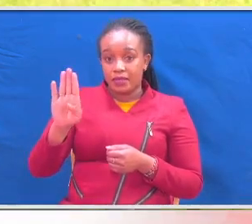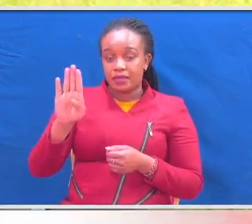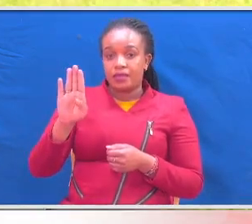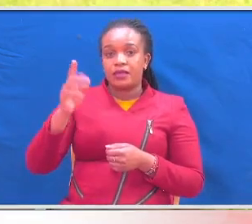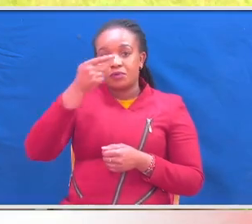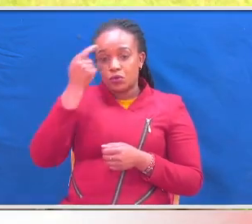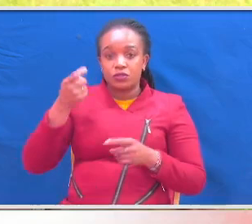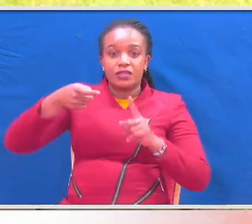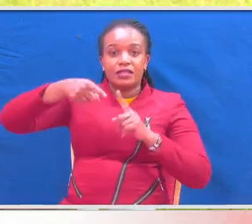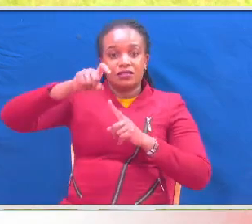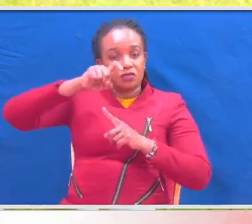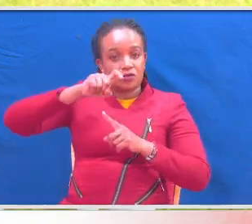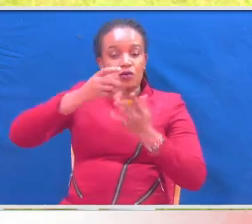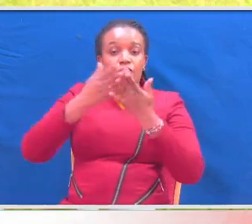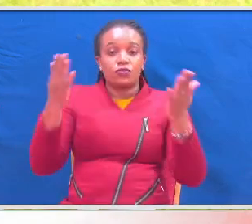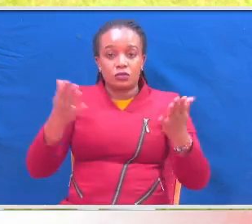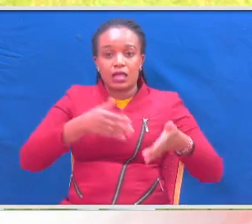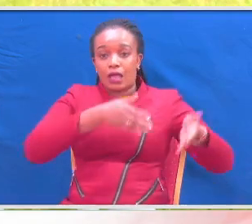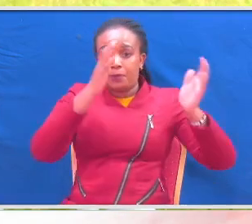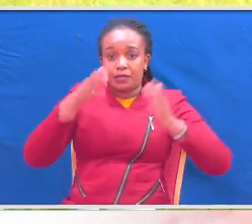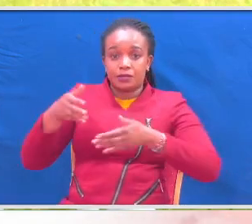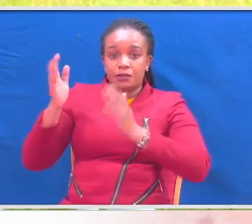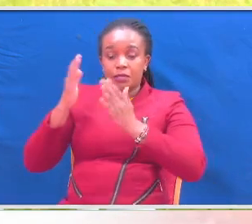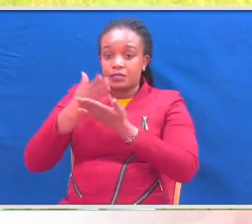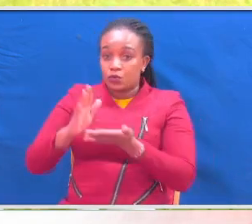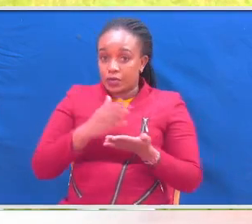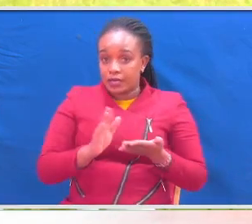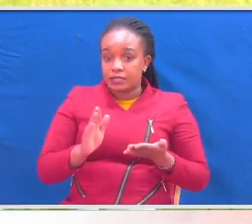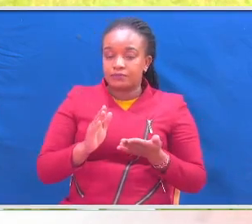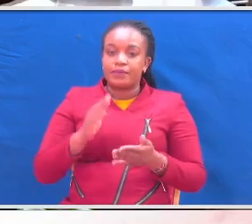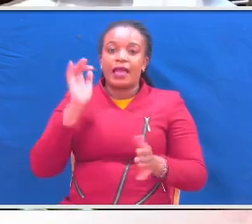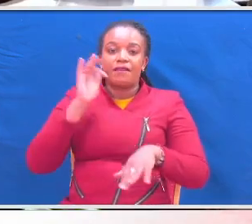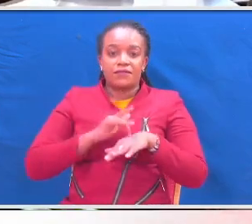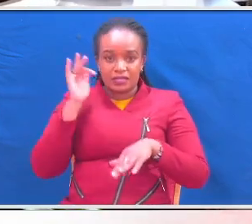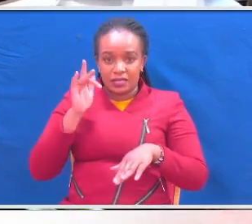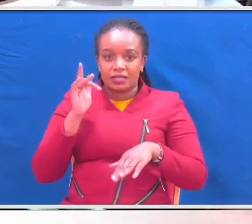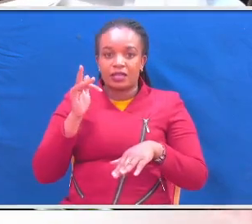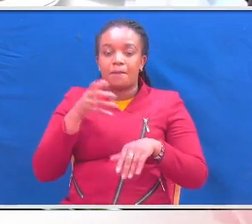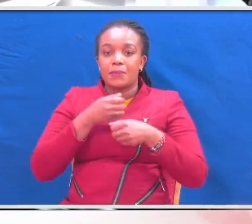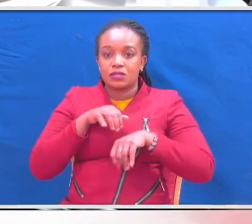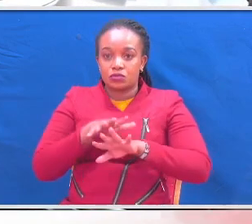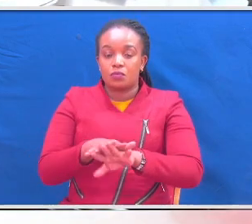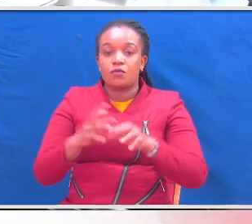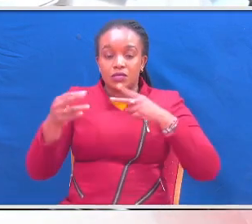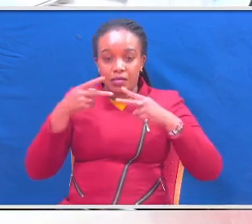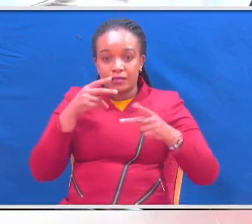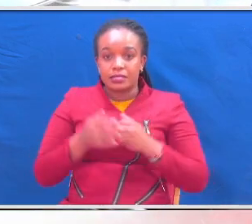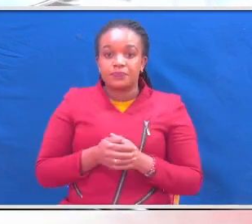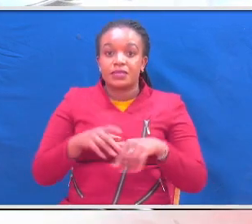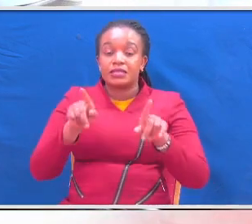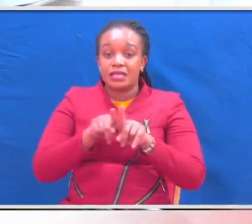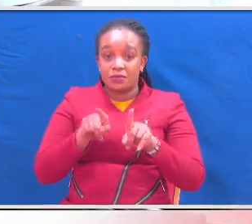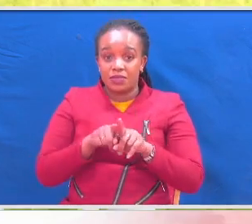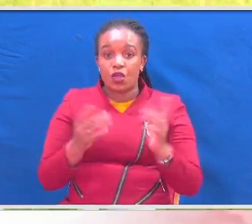of the offers, yes, this has affected the mainstream hotel. Will the conferences therefore sustain the already